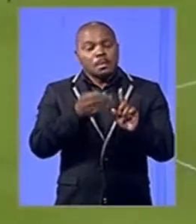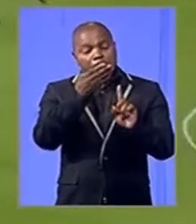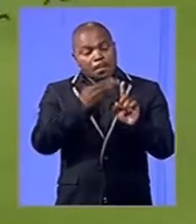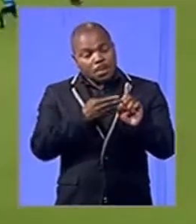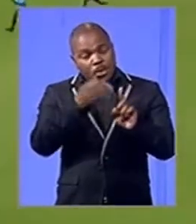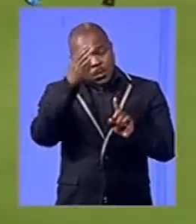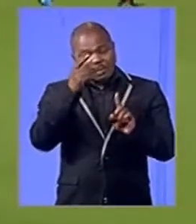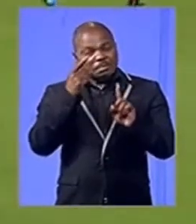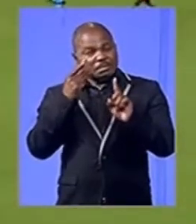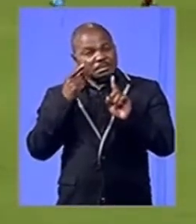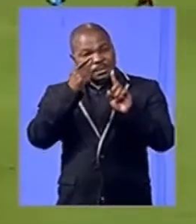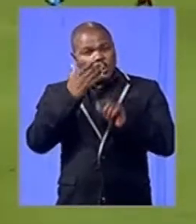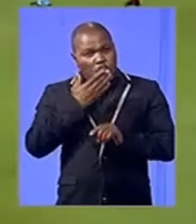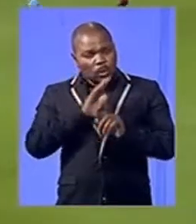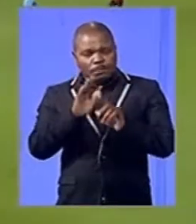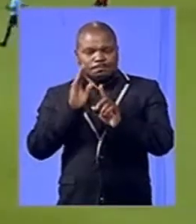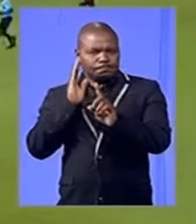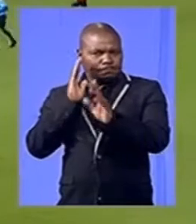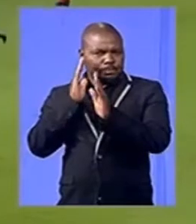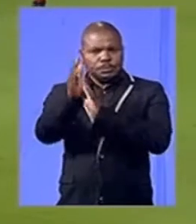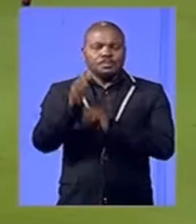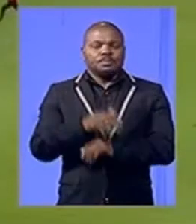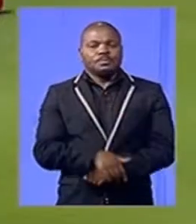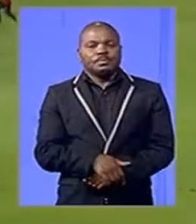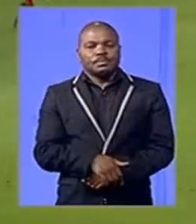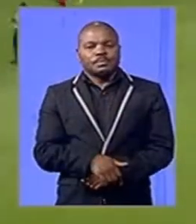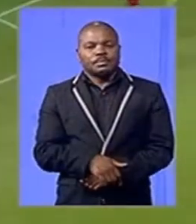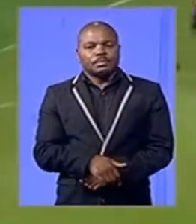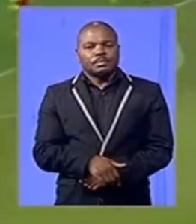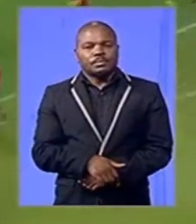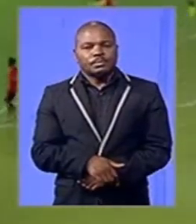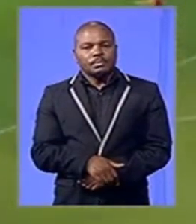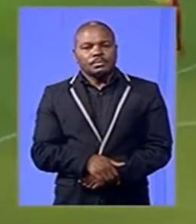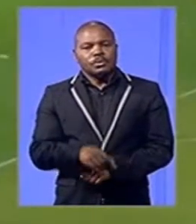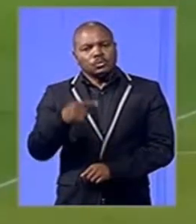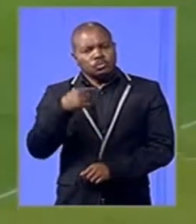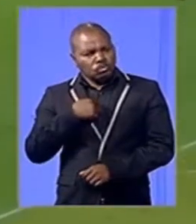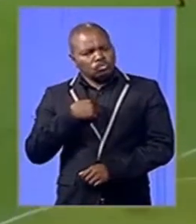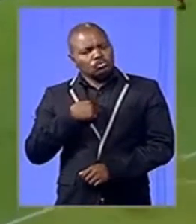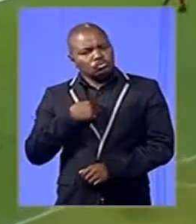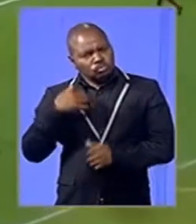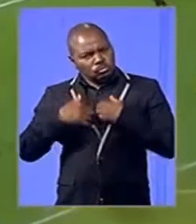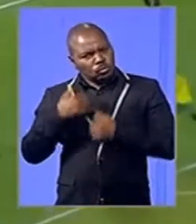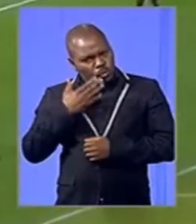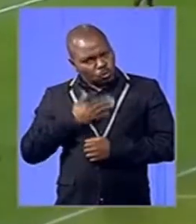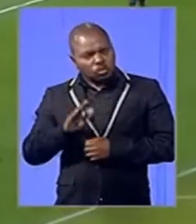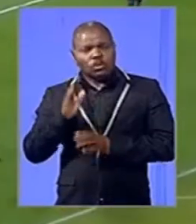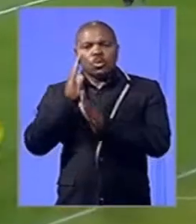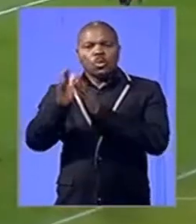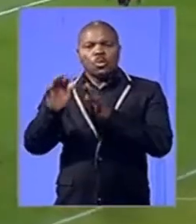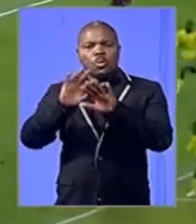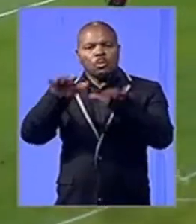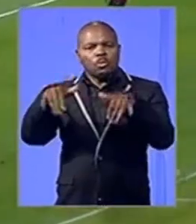o se nyakago go tšwa go mohlahli o moswa ke go bopa sehlopha se matla. But we are not